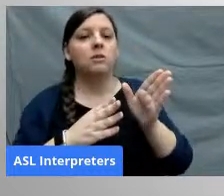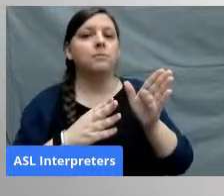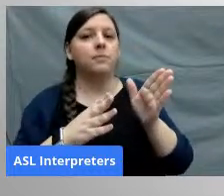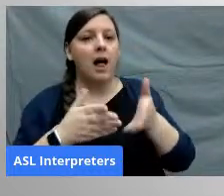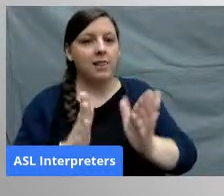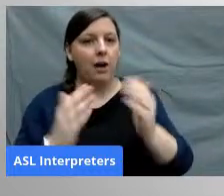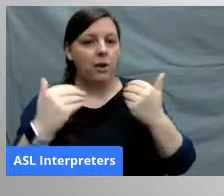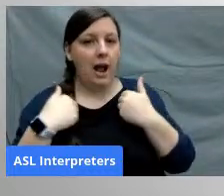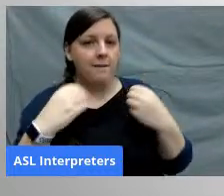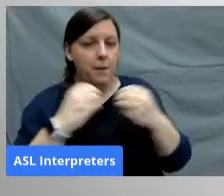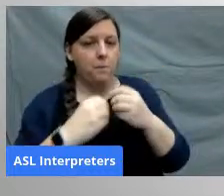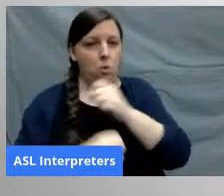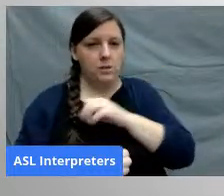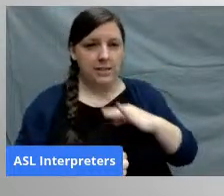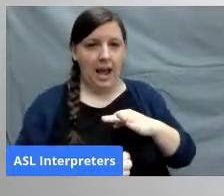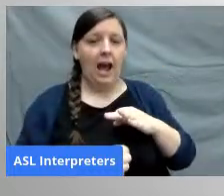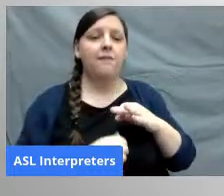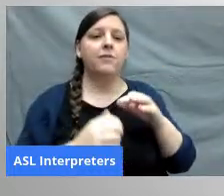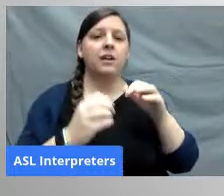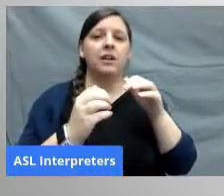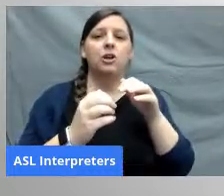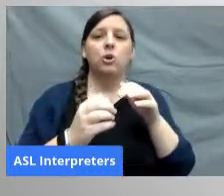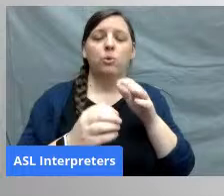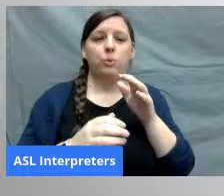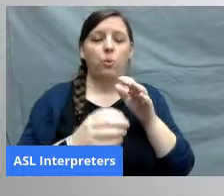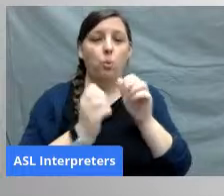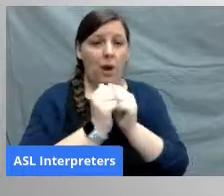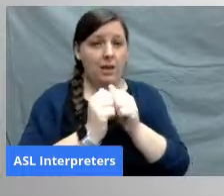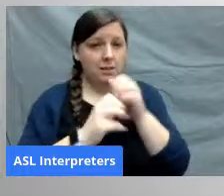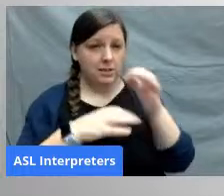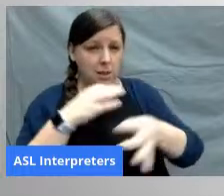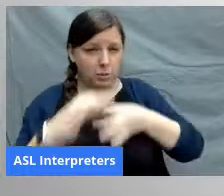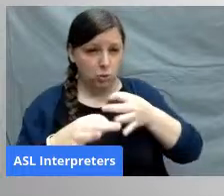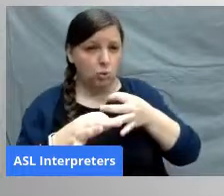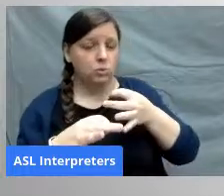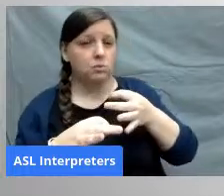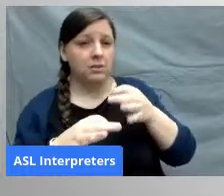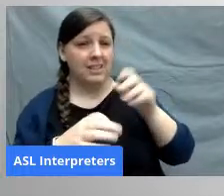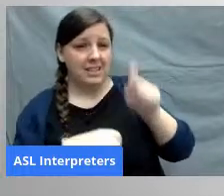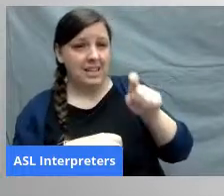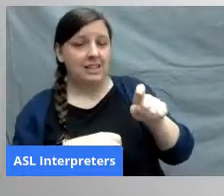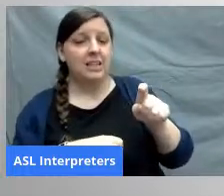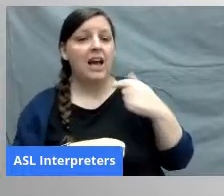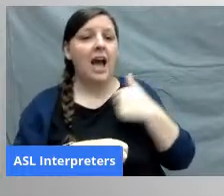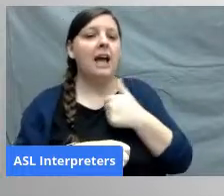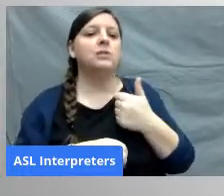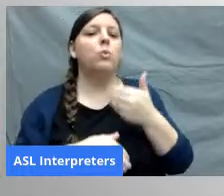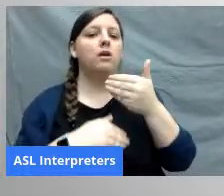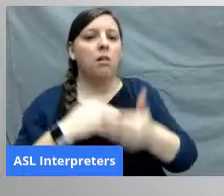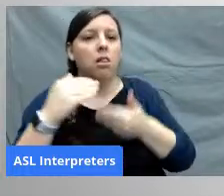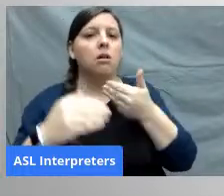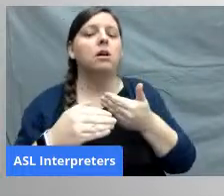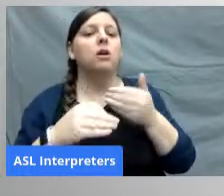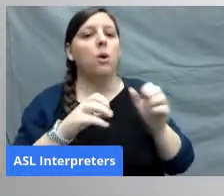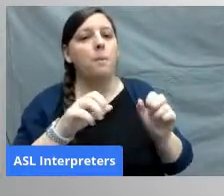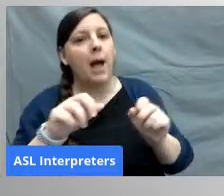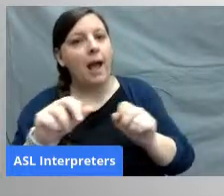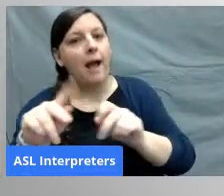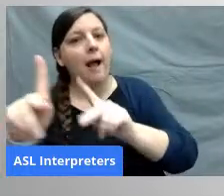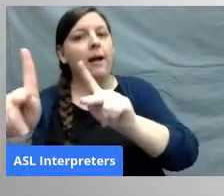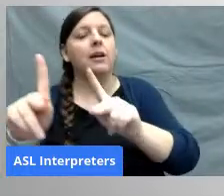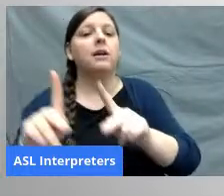needs as we phase in and the rates are coming down. Then hopefully as the rates come